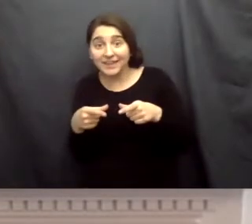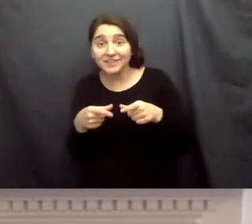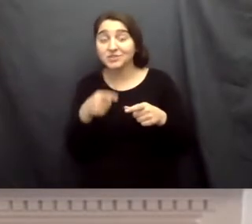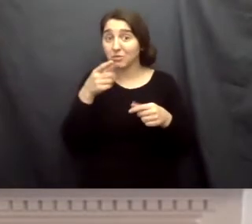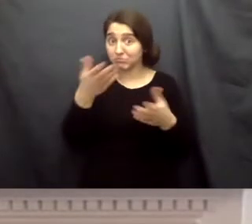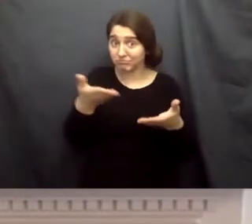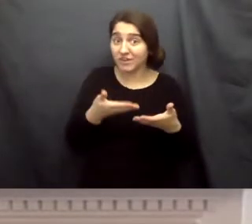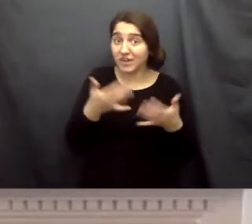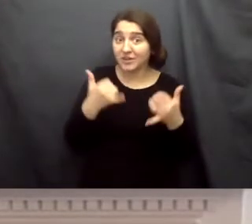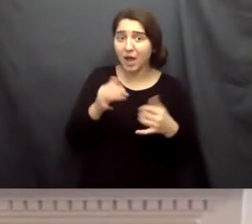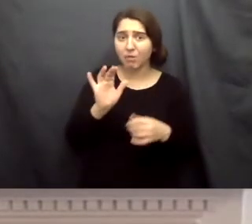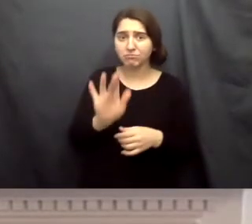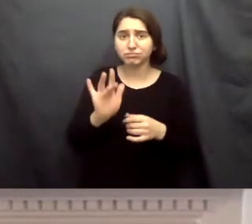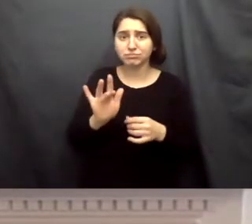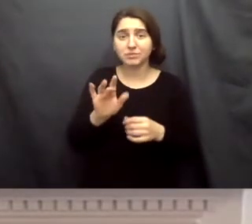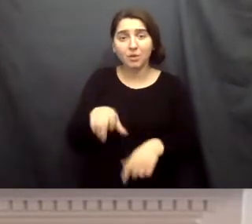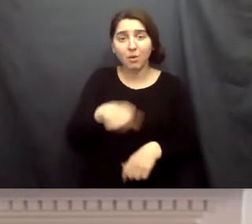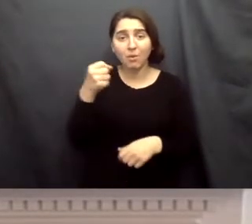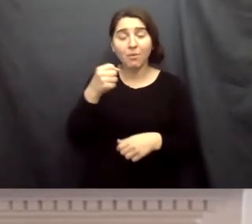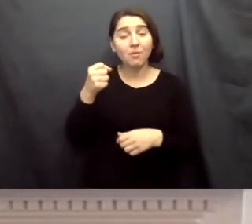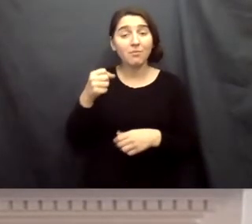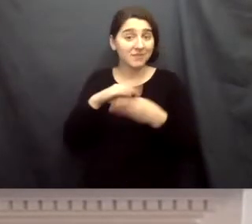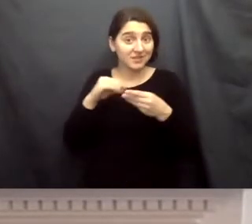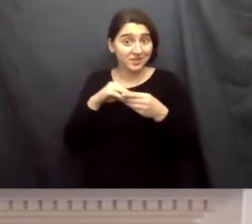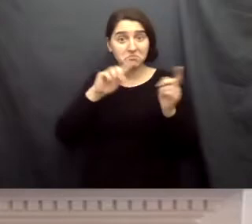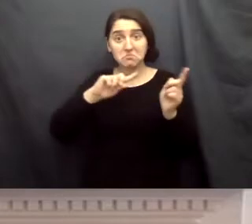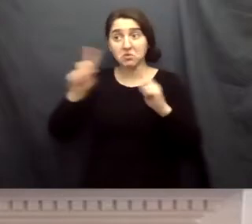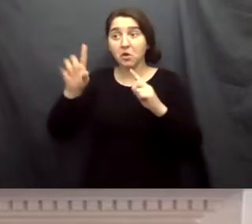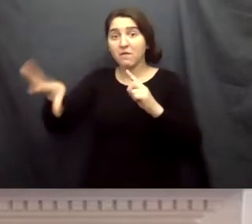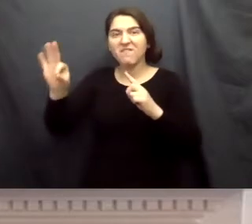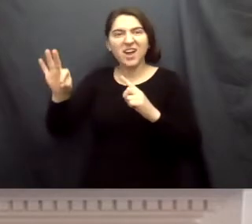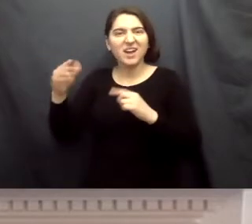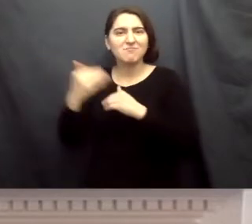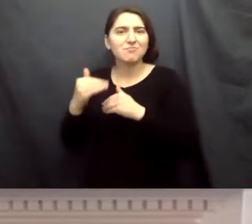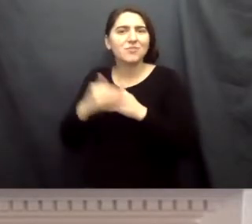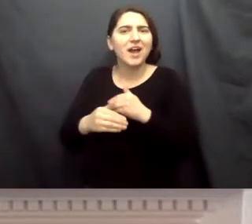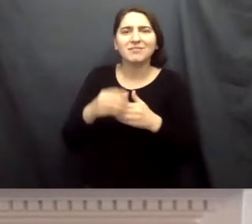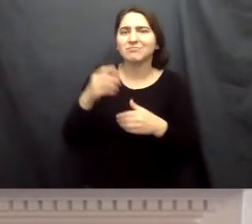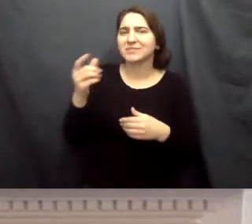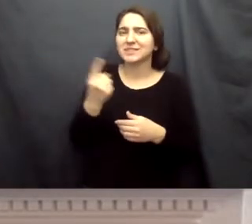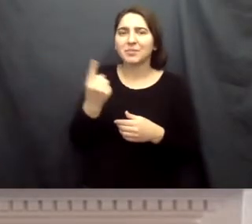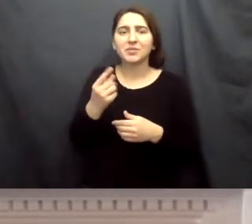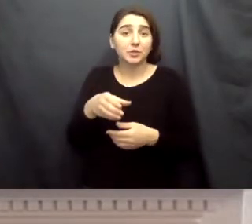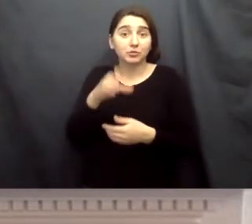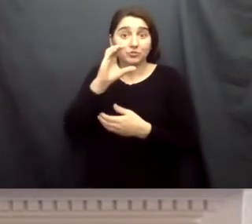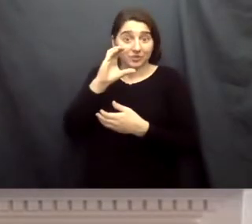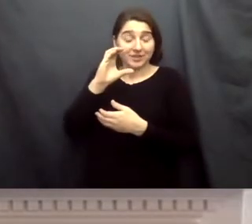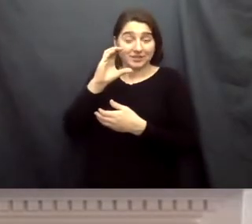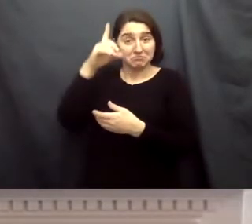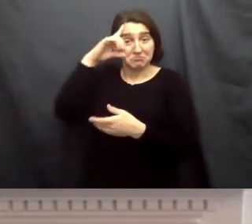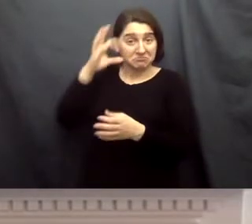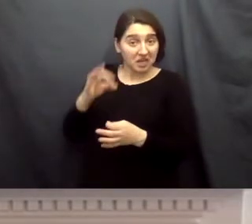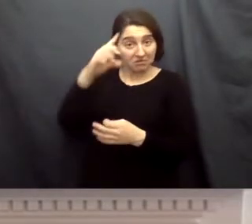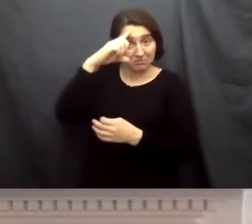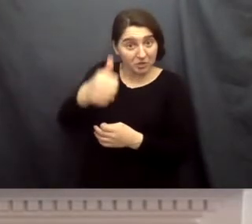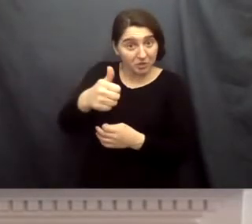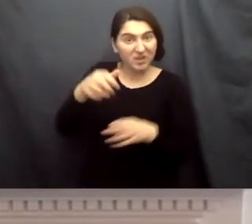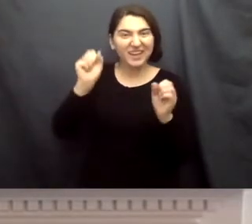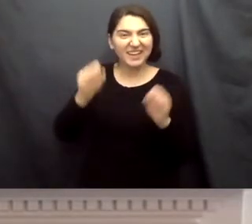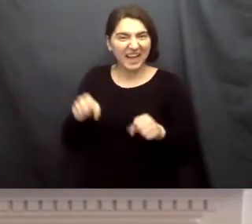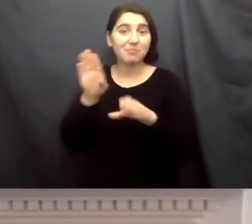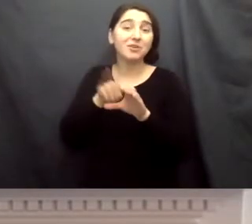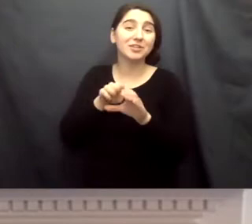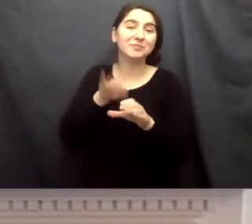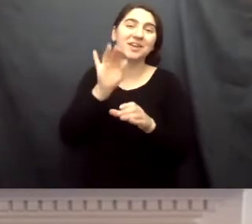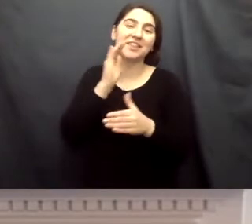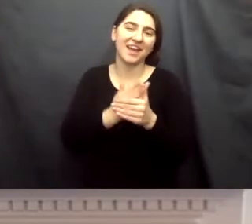go in the cup or on the plate, so I invite you now to pause this message and gather the beverage and bread of your choosing so that